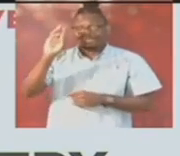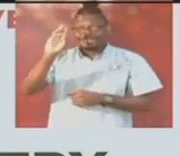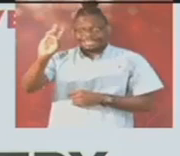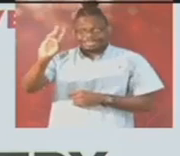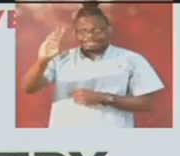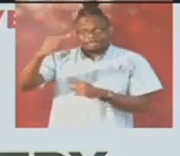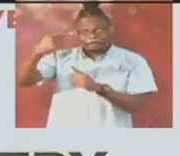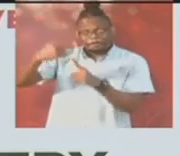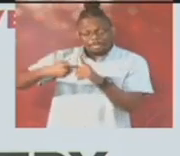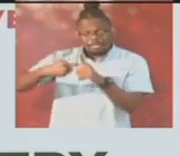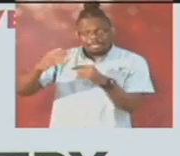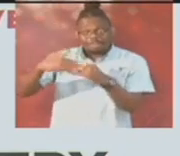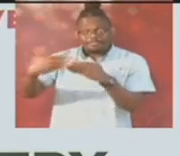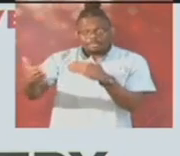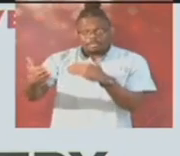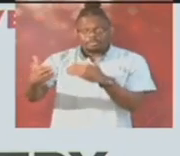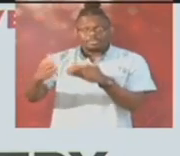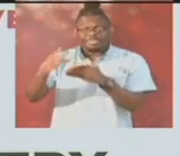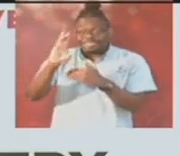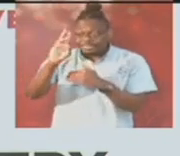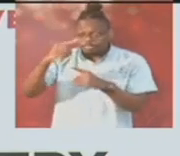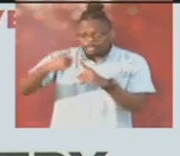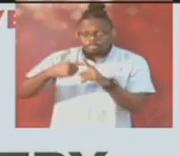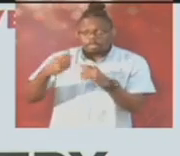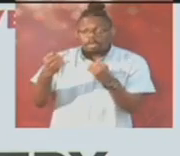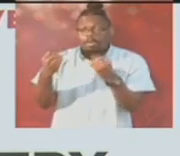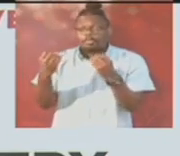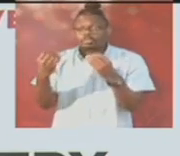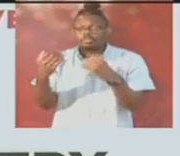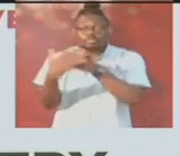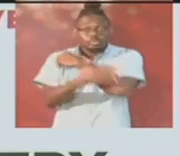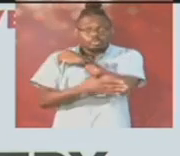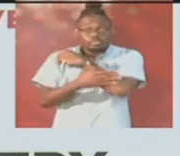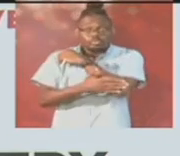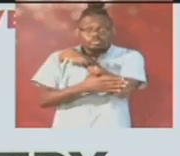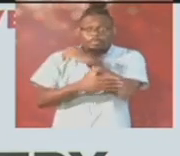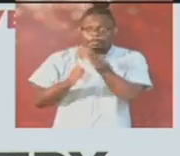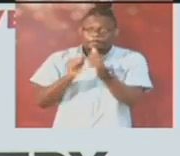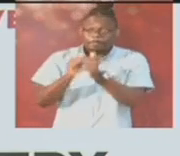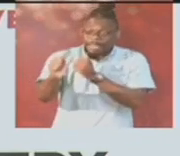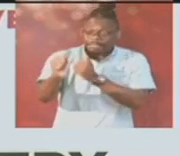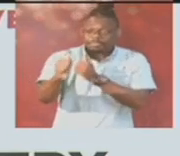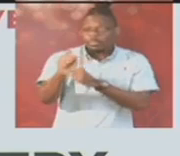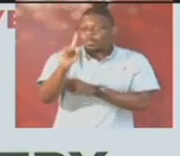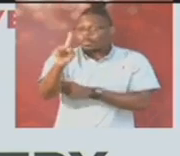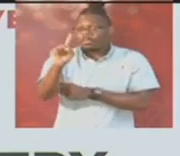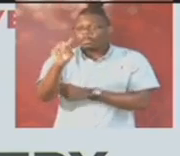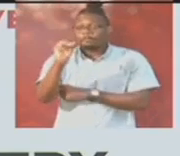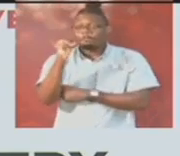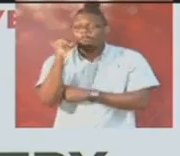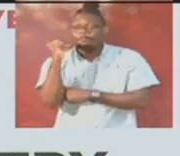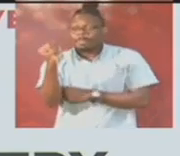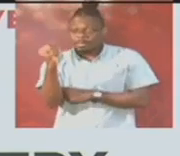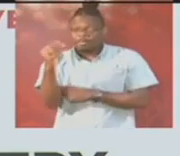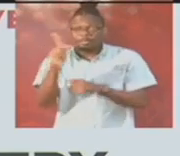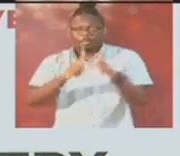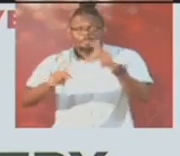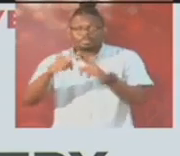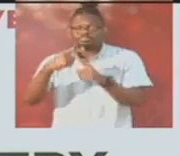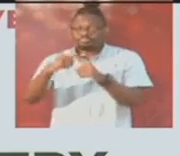6 to 7 months later, and the number of countries reporting 1 million plus cases is